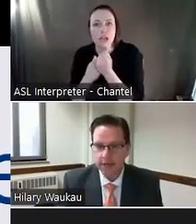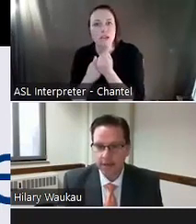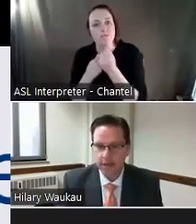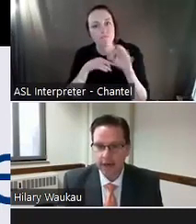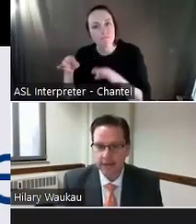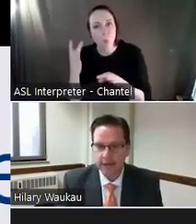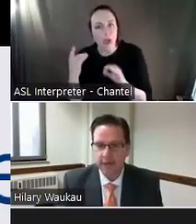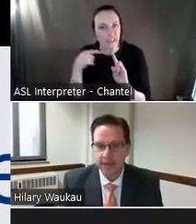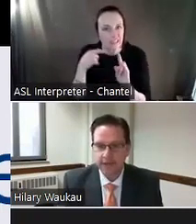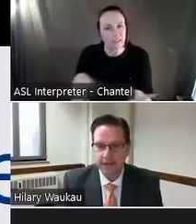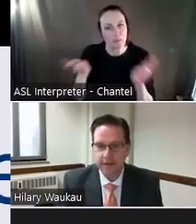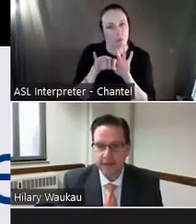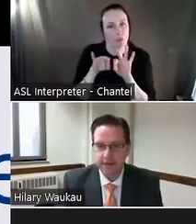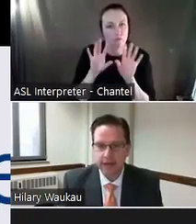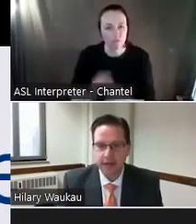Next question we got is that